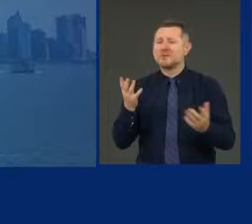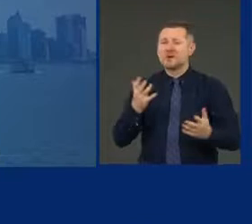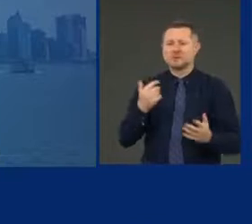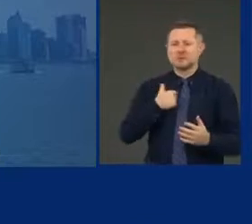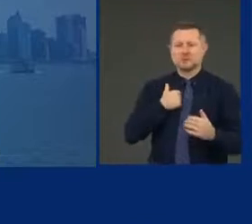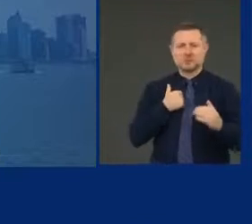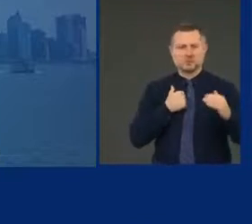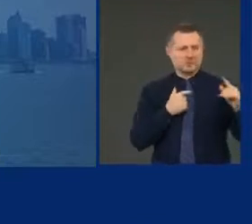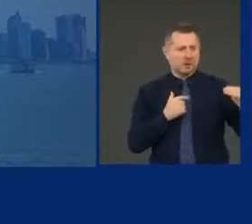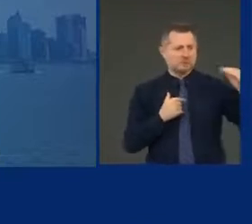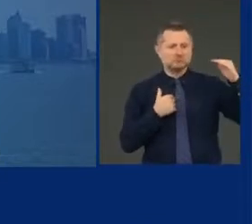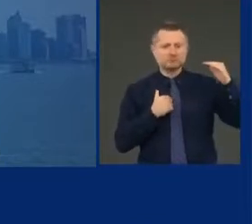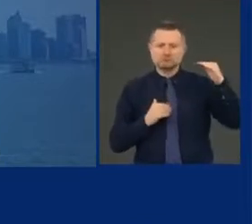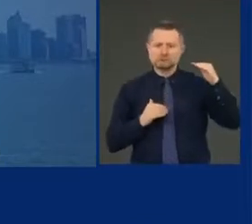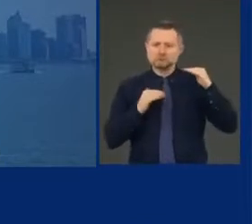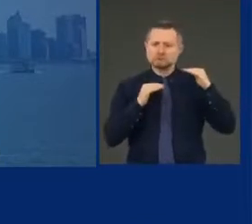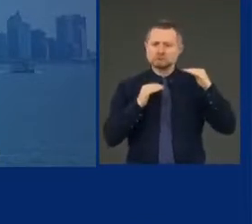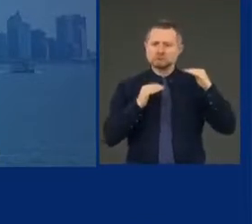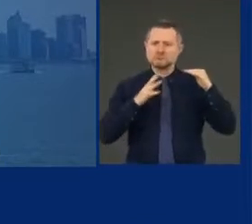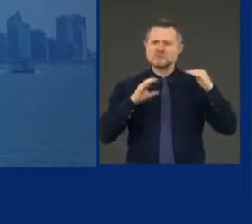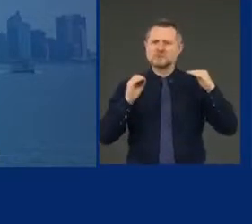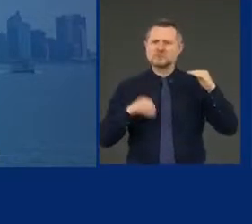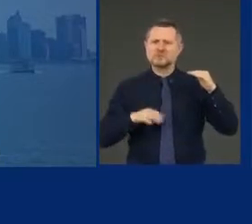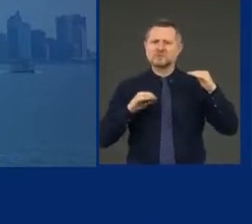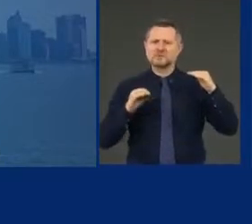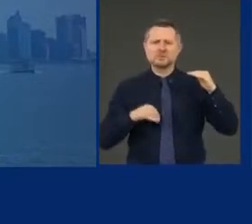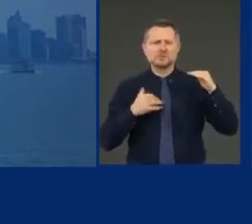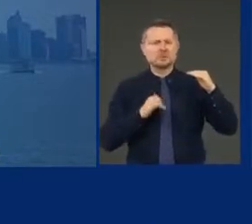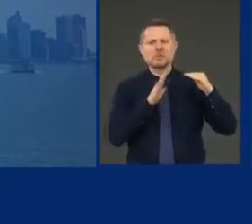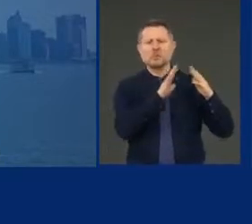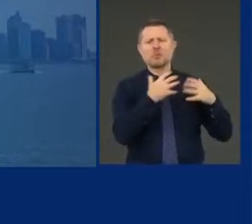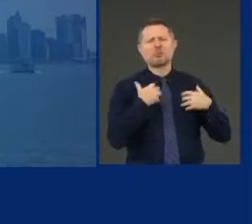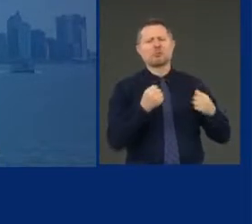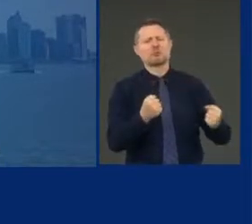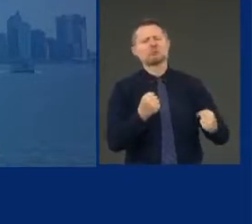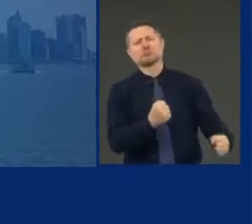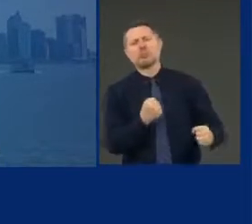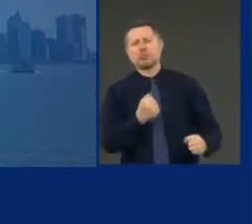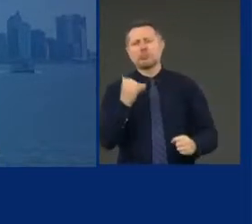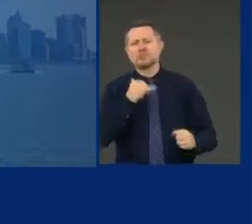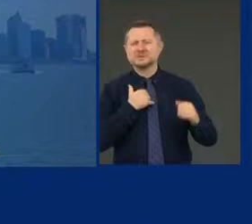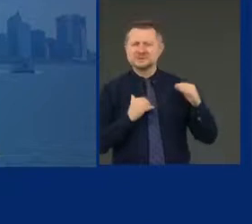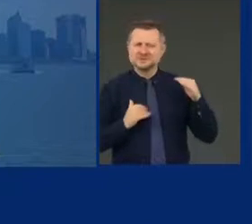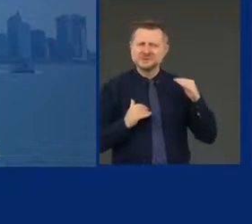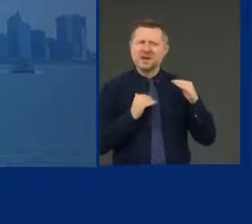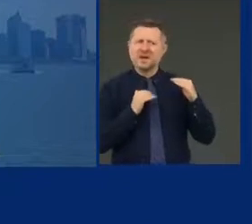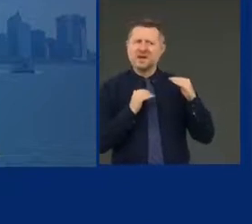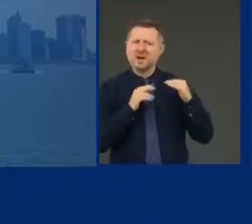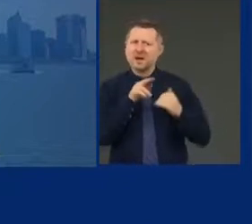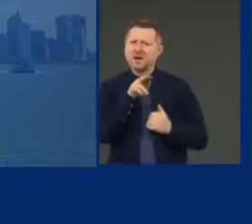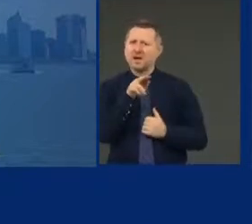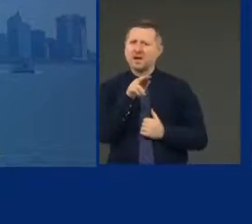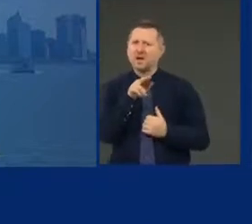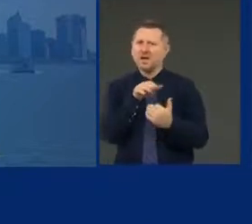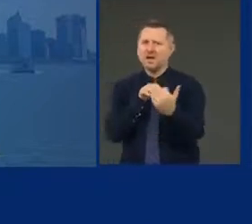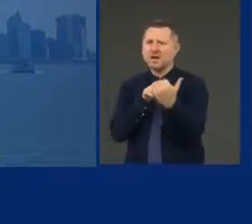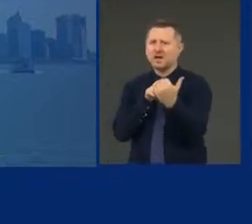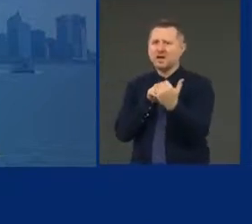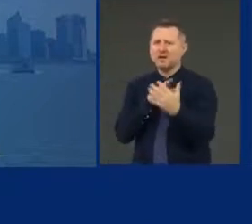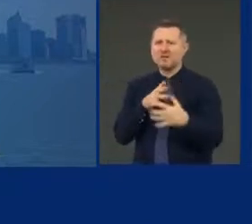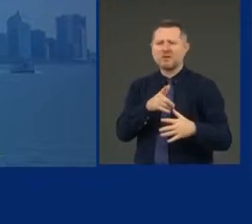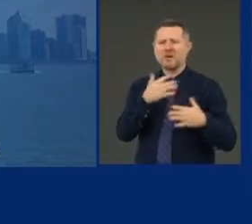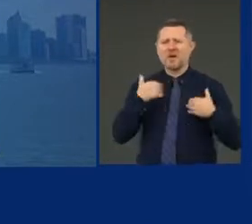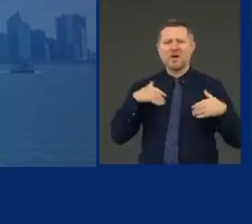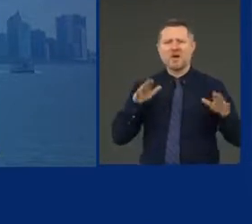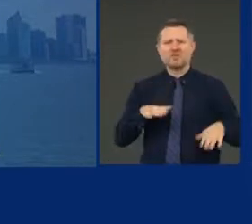as brave as they have been. And to hear those better angels and to get in touch with that